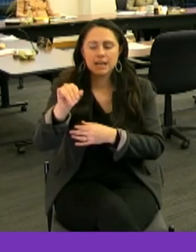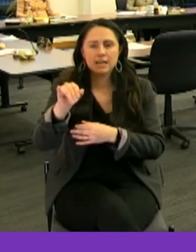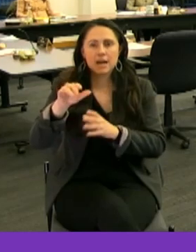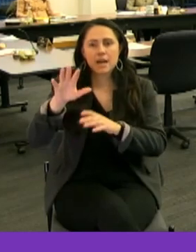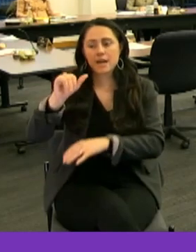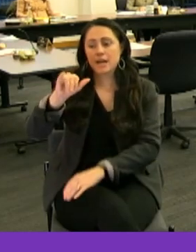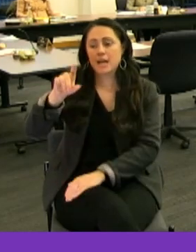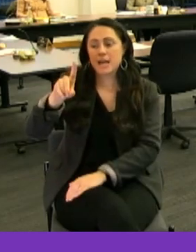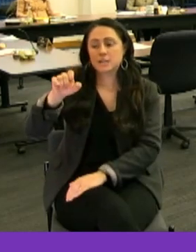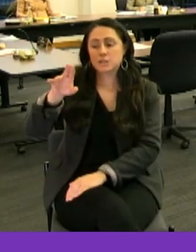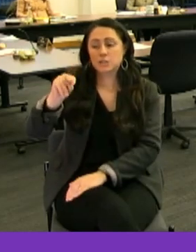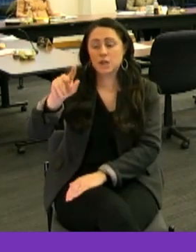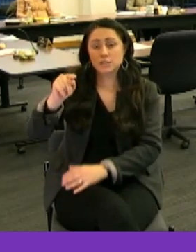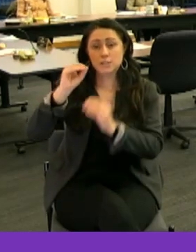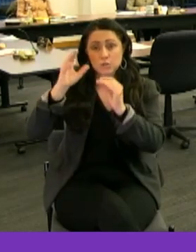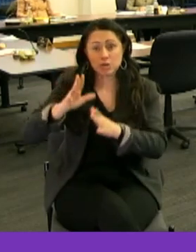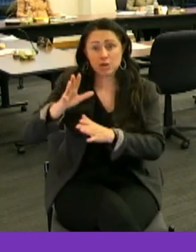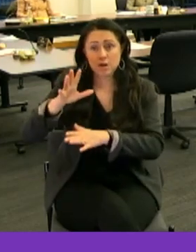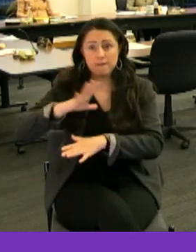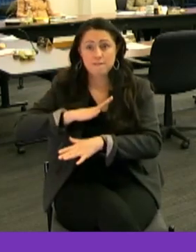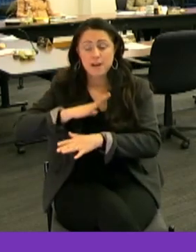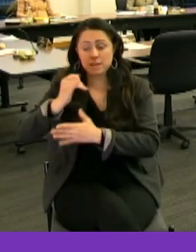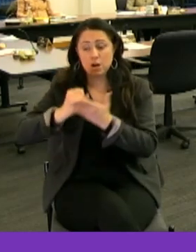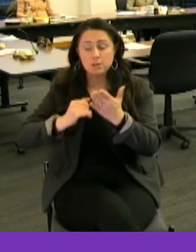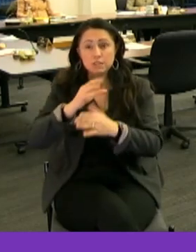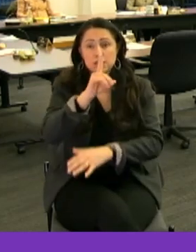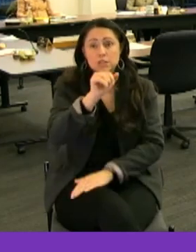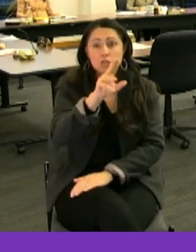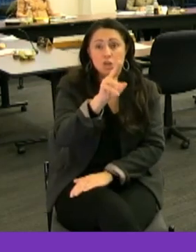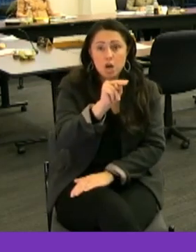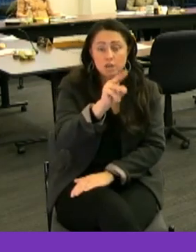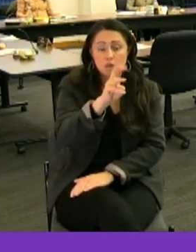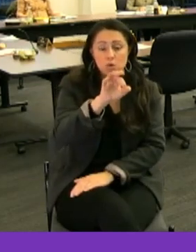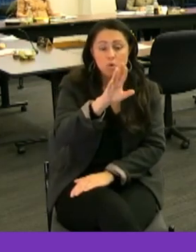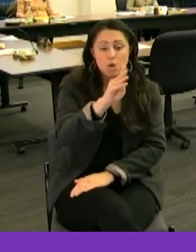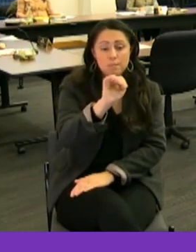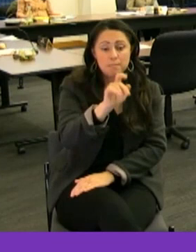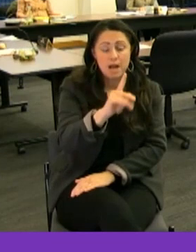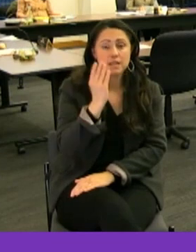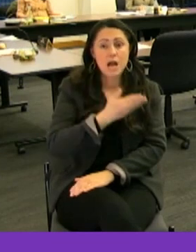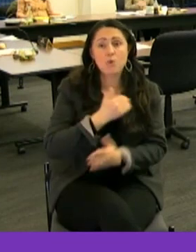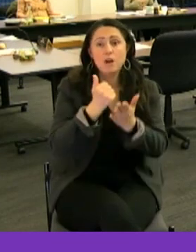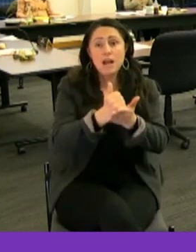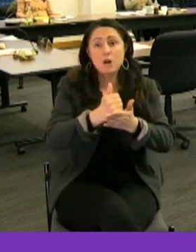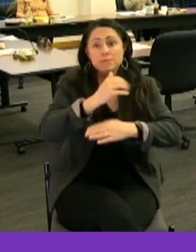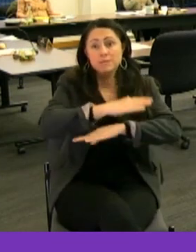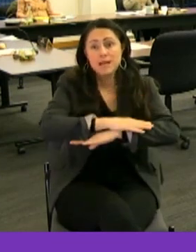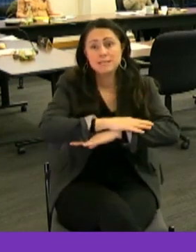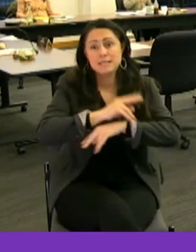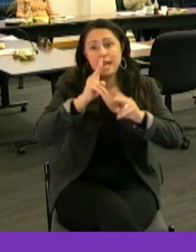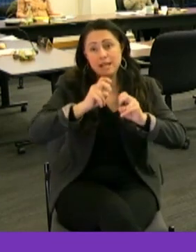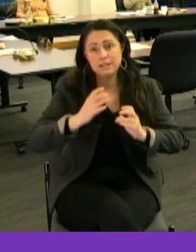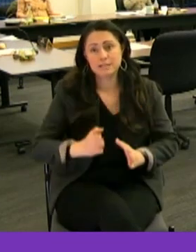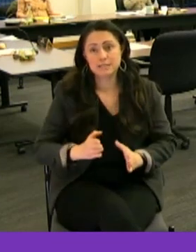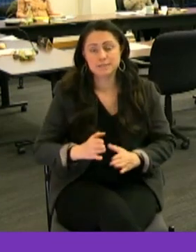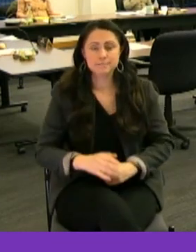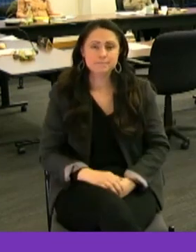fine arts, and Dawn Rohrbach, wife of Ernie Rohrbach, our help desk analyst.